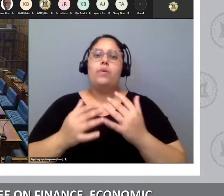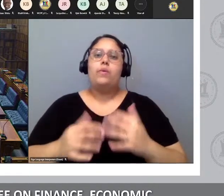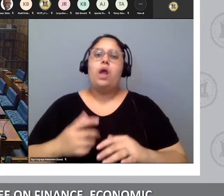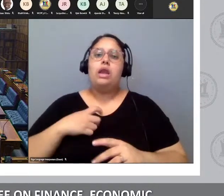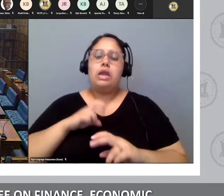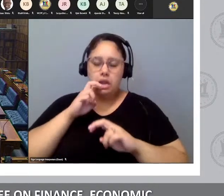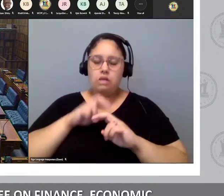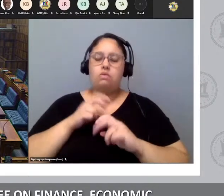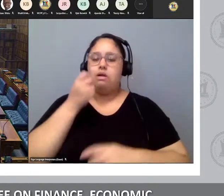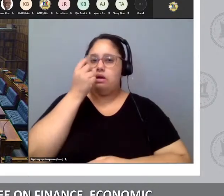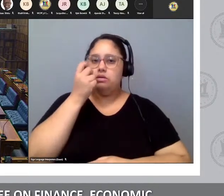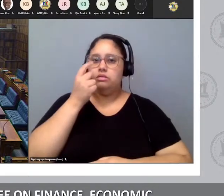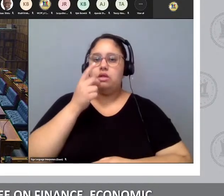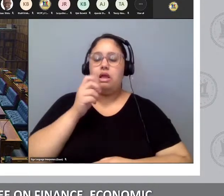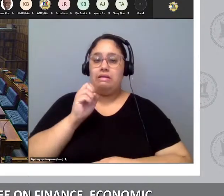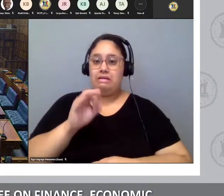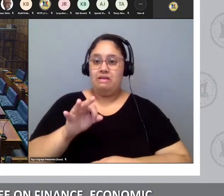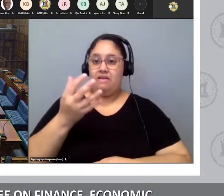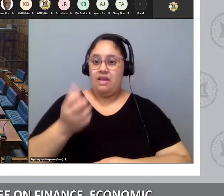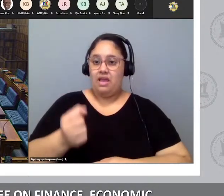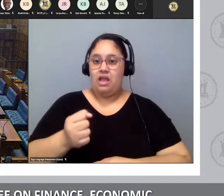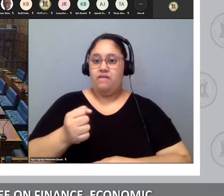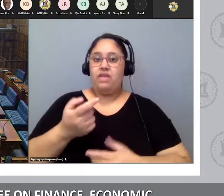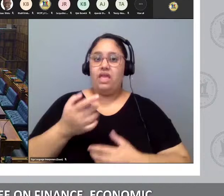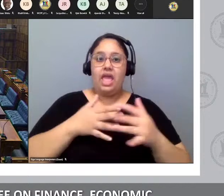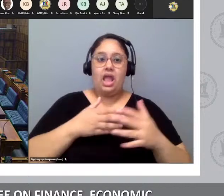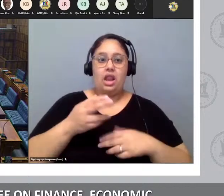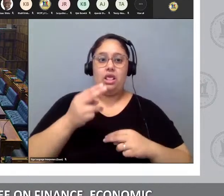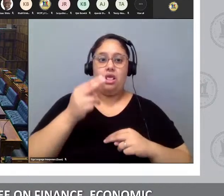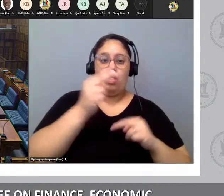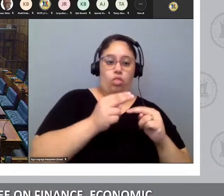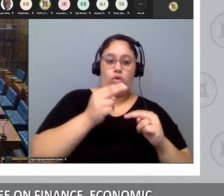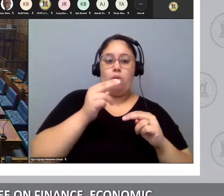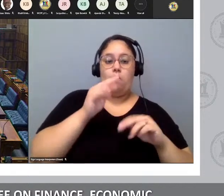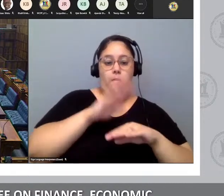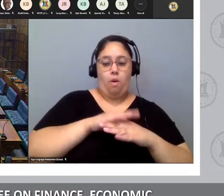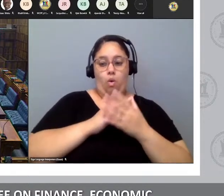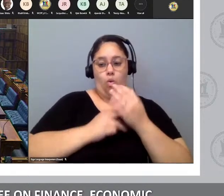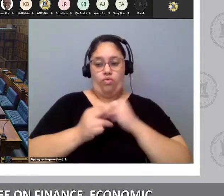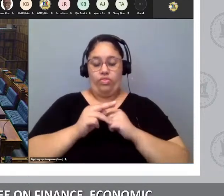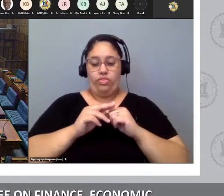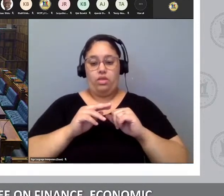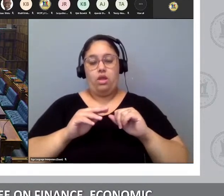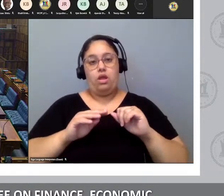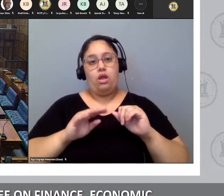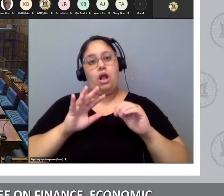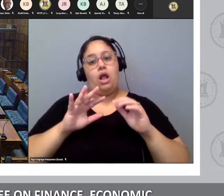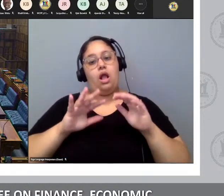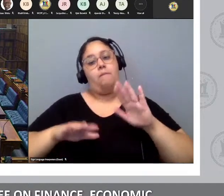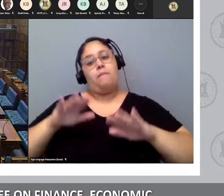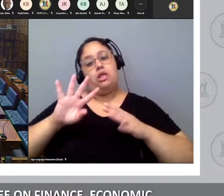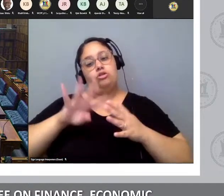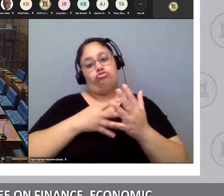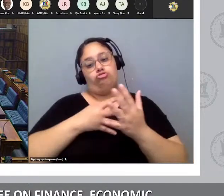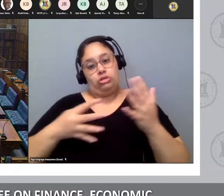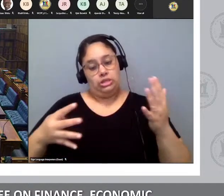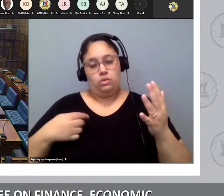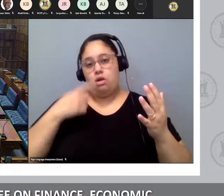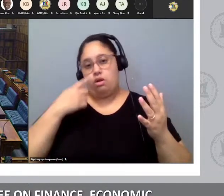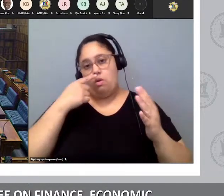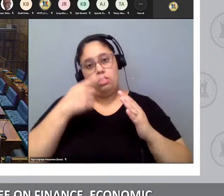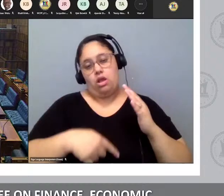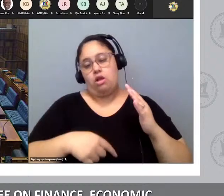understanding that where there are shortfalls both of the balance sheet which we know you know and are not going